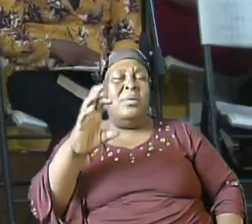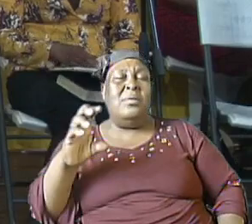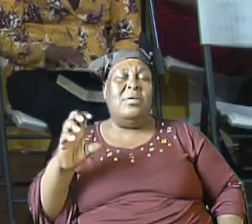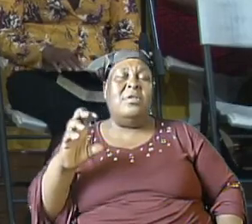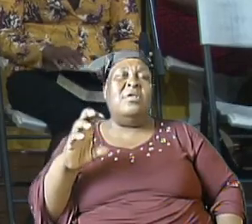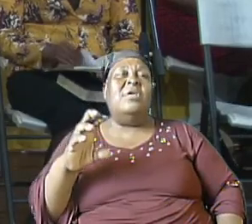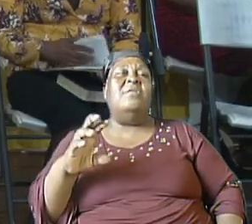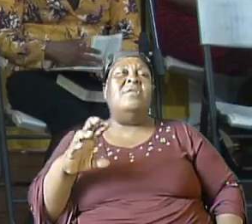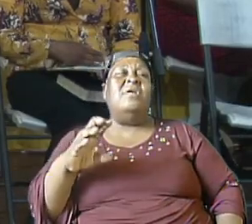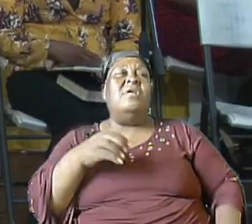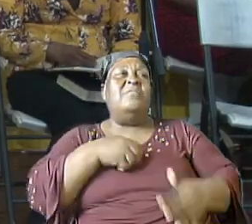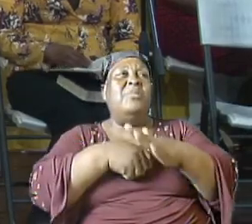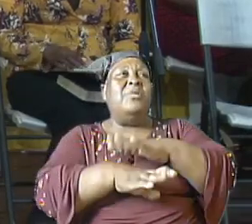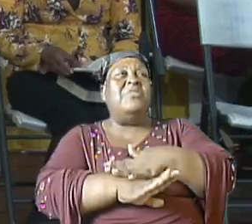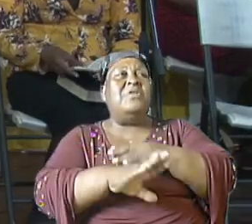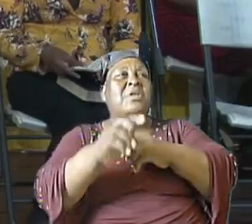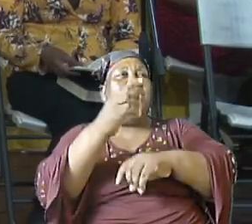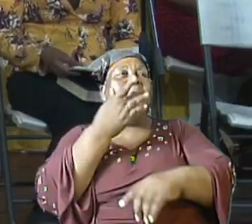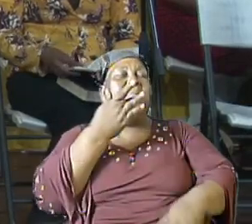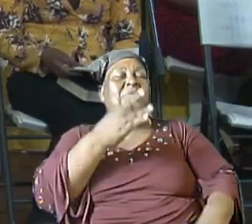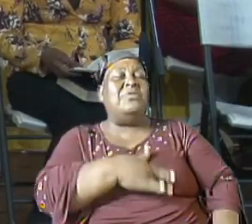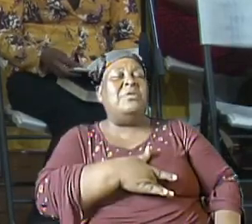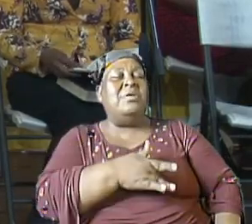105th birthday,